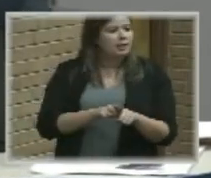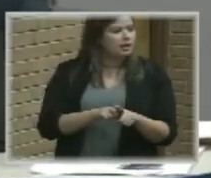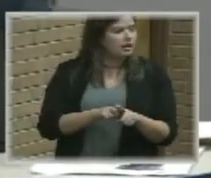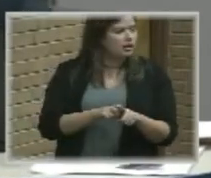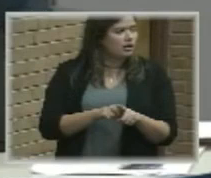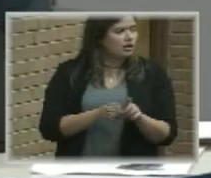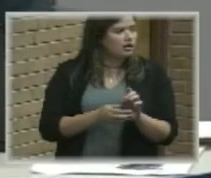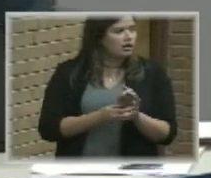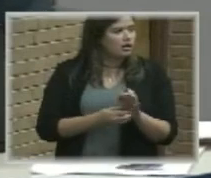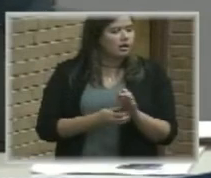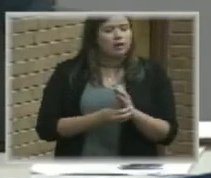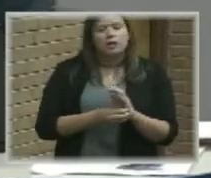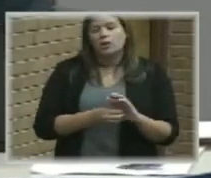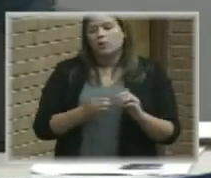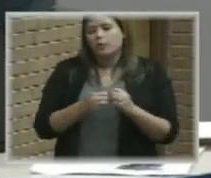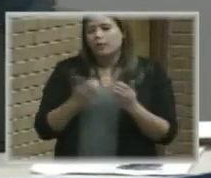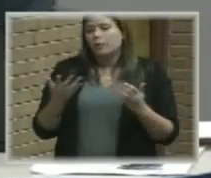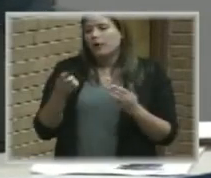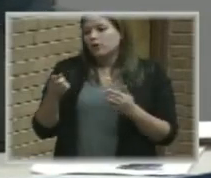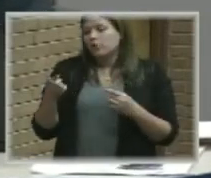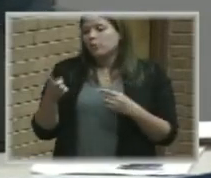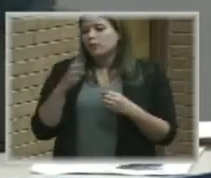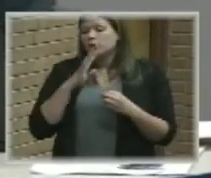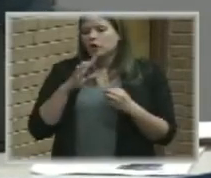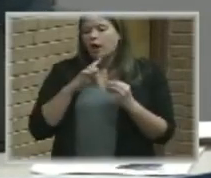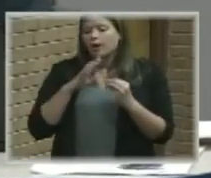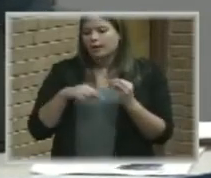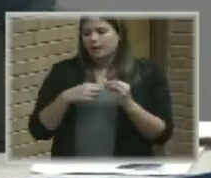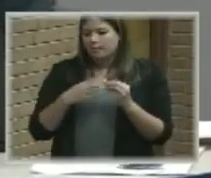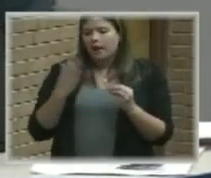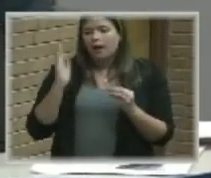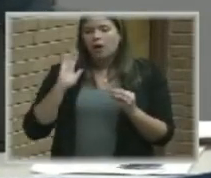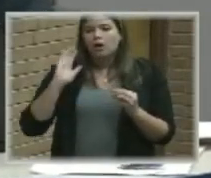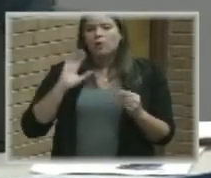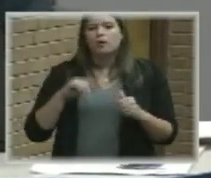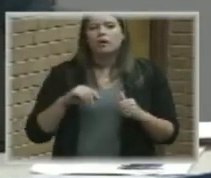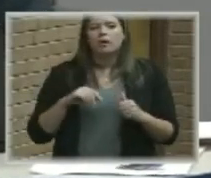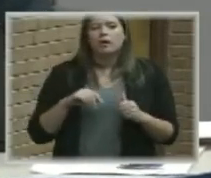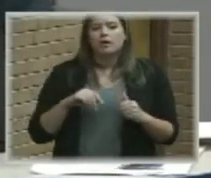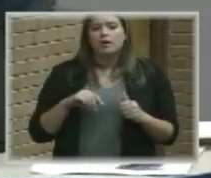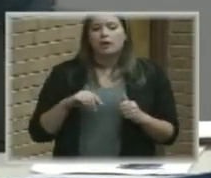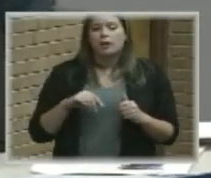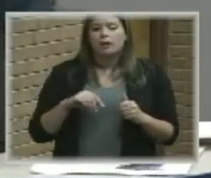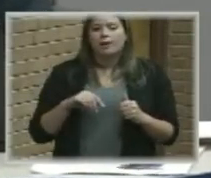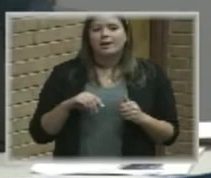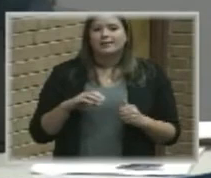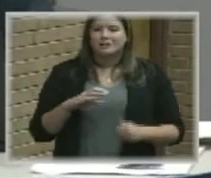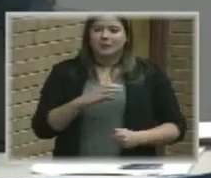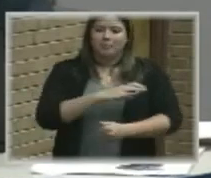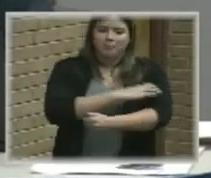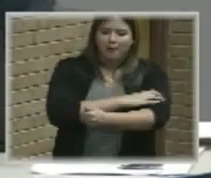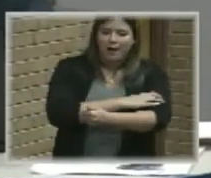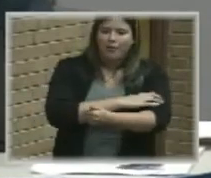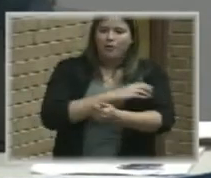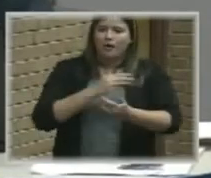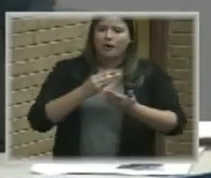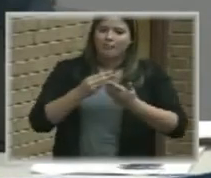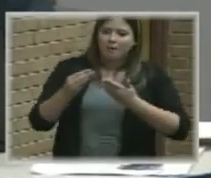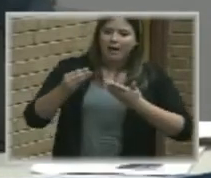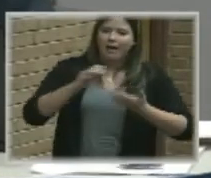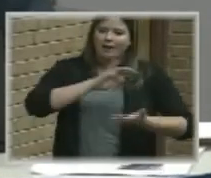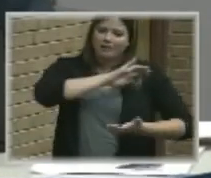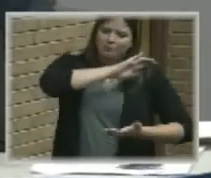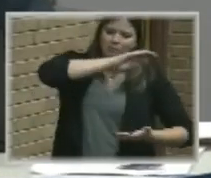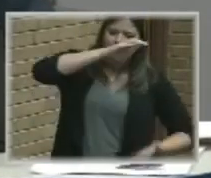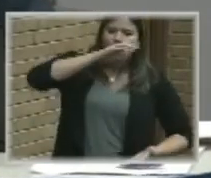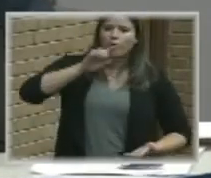you've been talking about, which is the power of bulk buying, 100% renewable. And